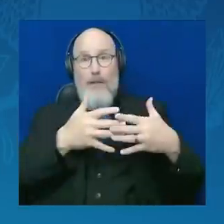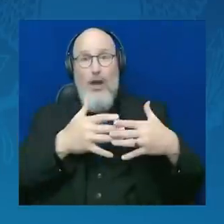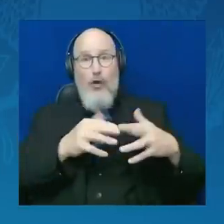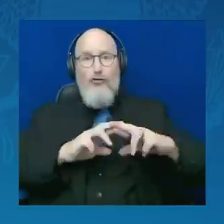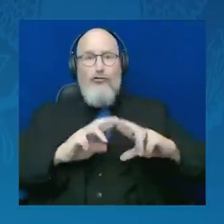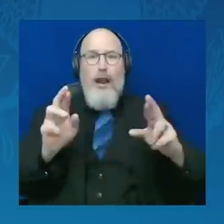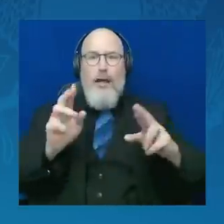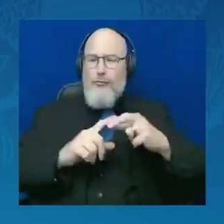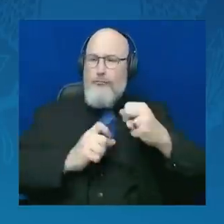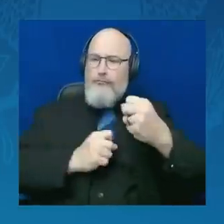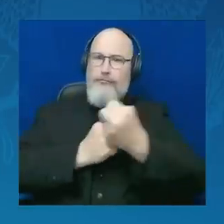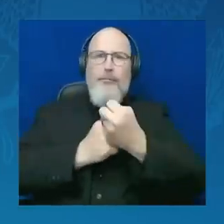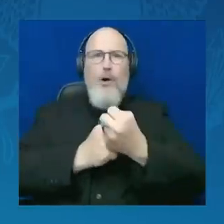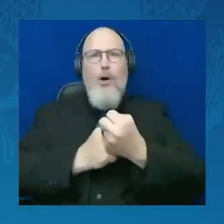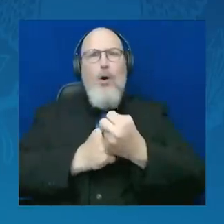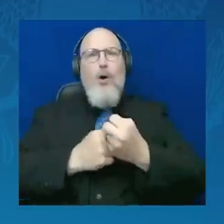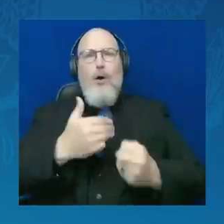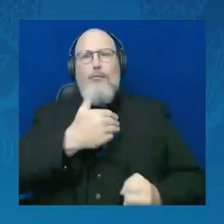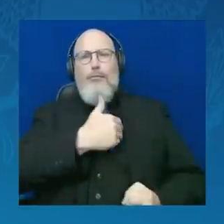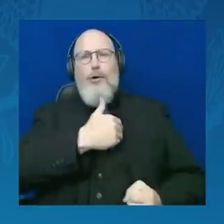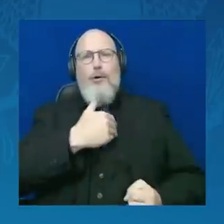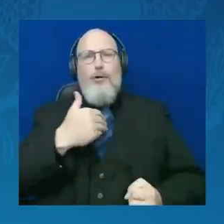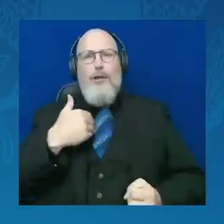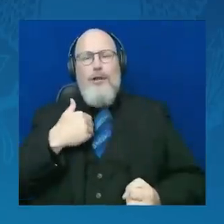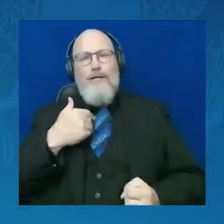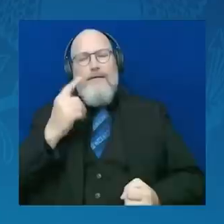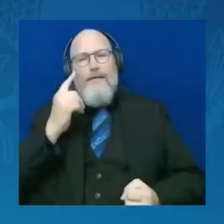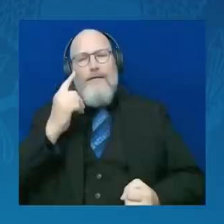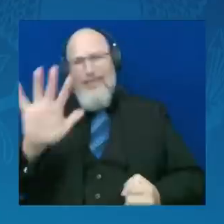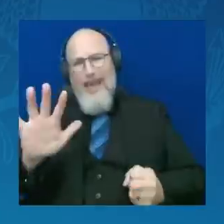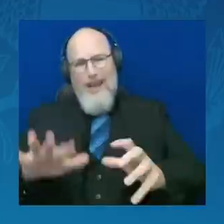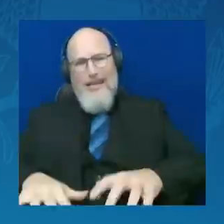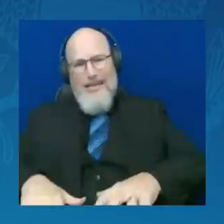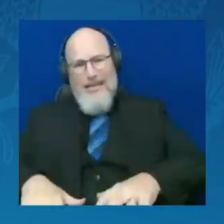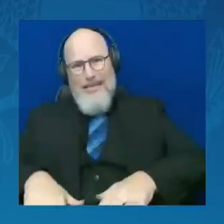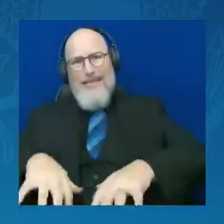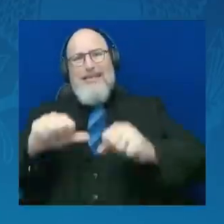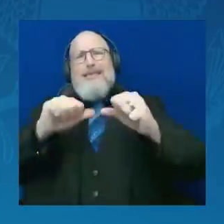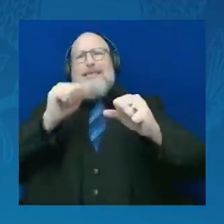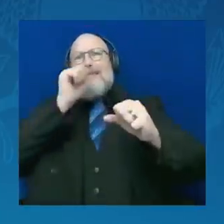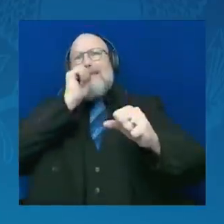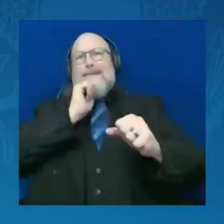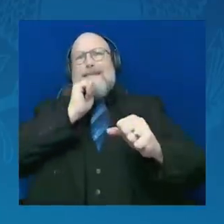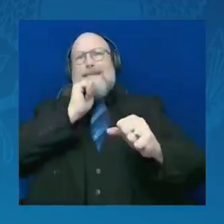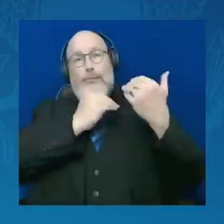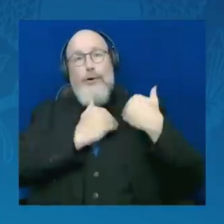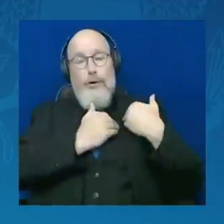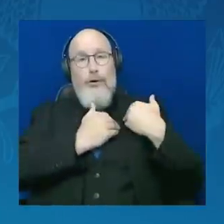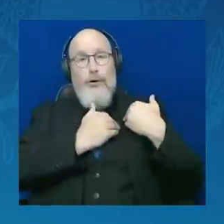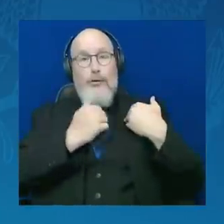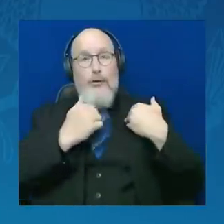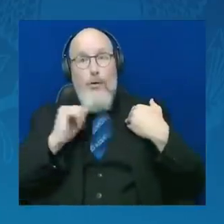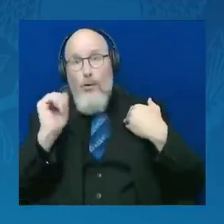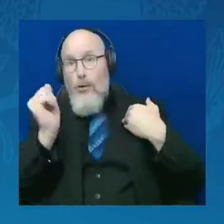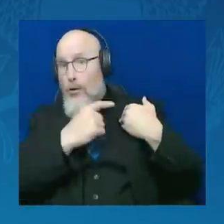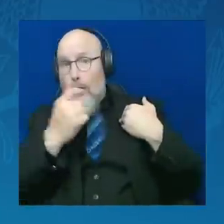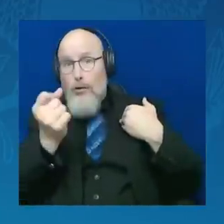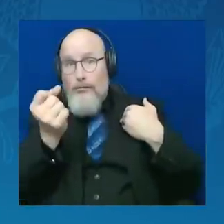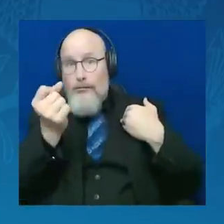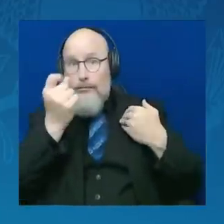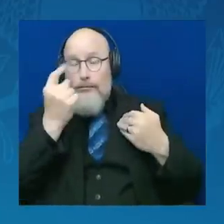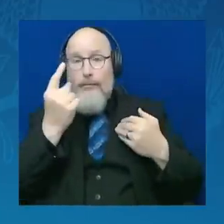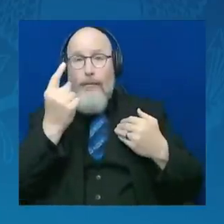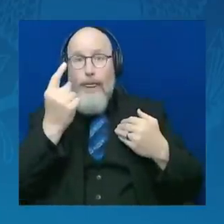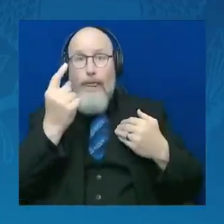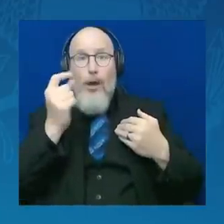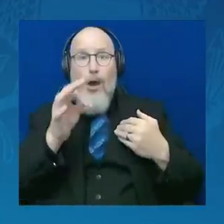burden that they have taken on, that I think all of us who understand the moral